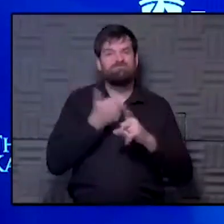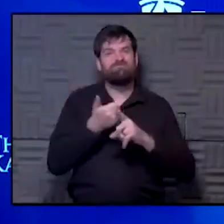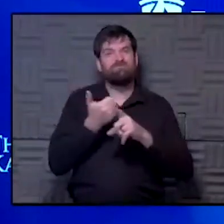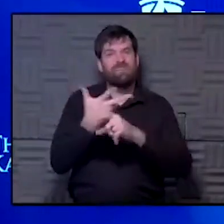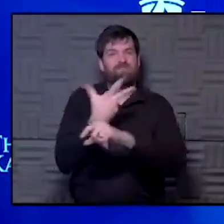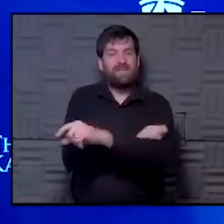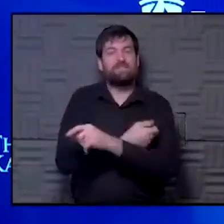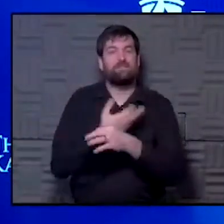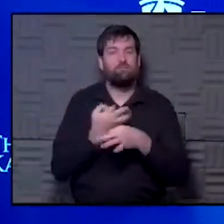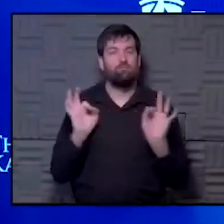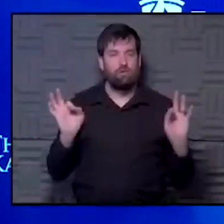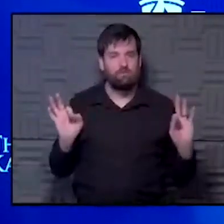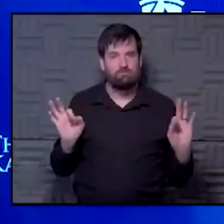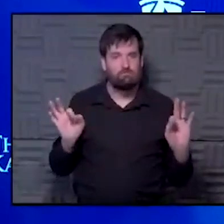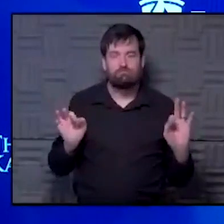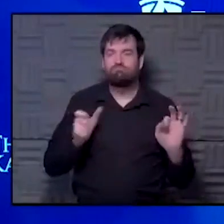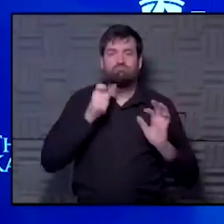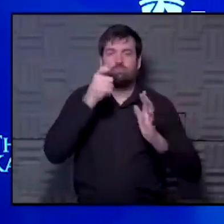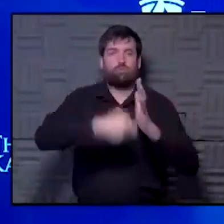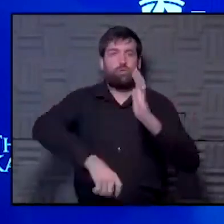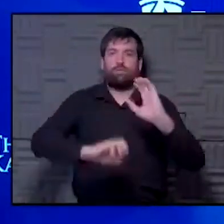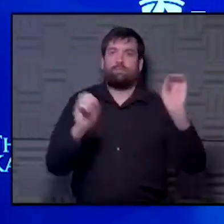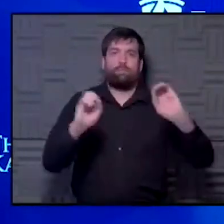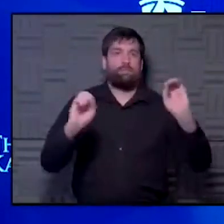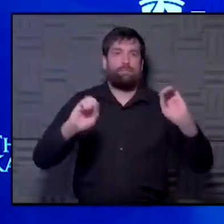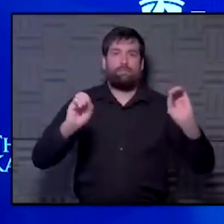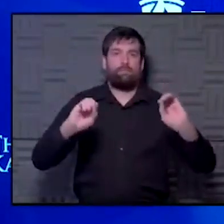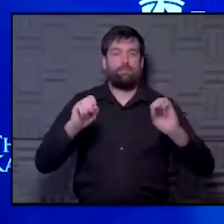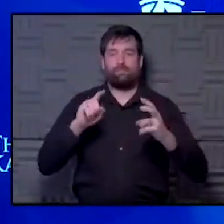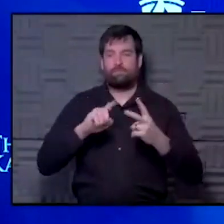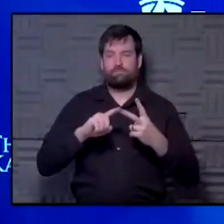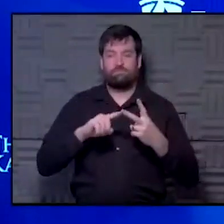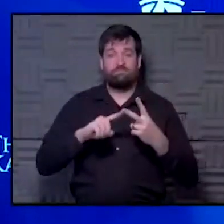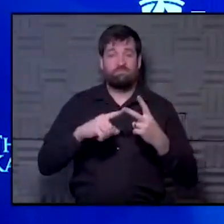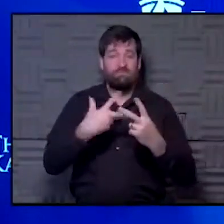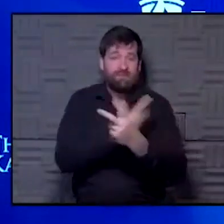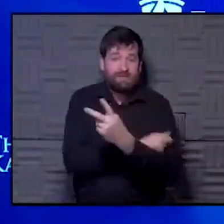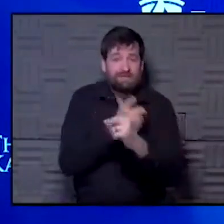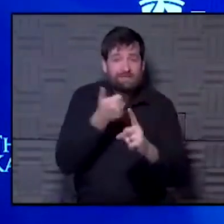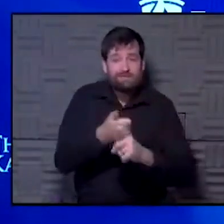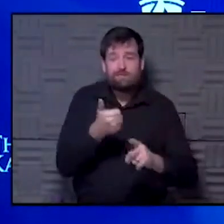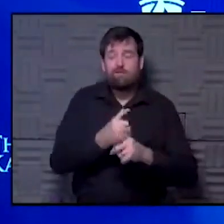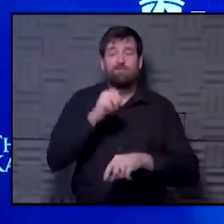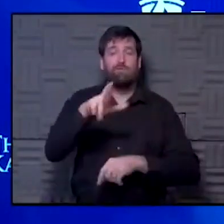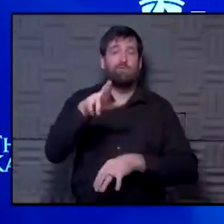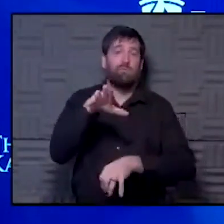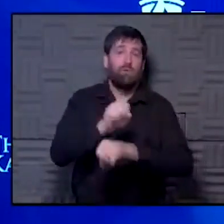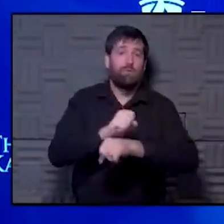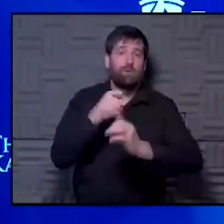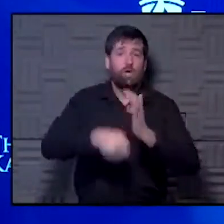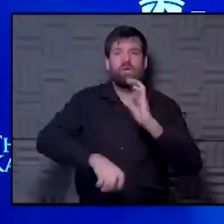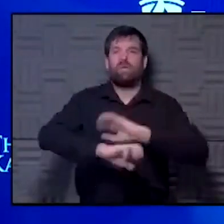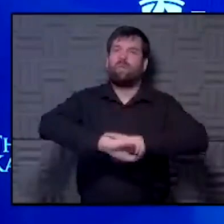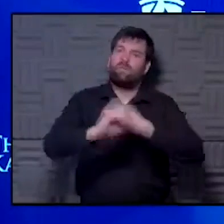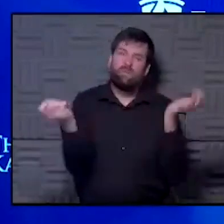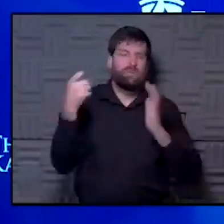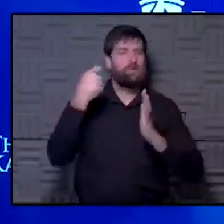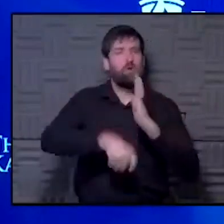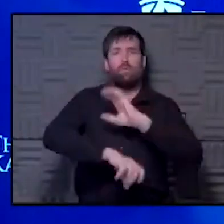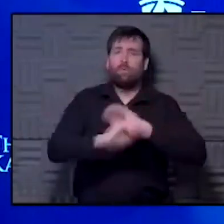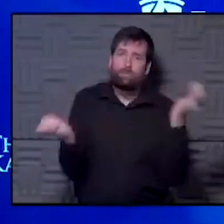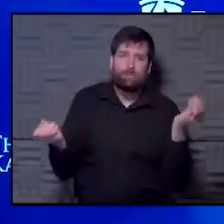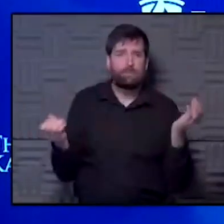And, even here at the health system, we're not charging an administration fee, and we're not charging for the vaccine either. And that's been our approach as we've vaccinated people.